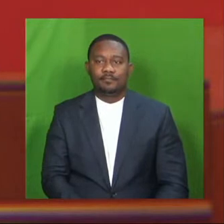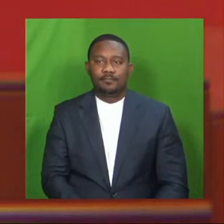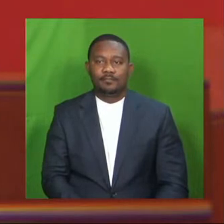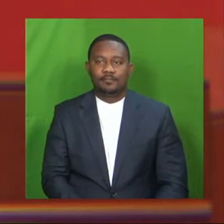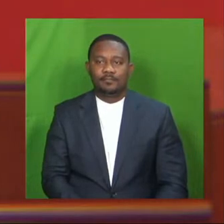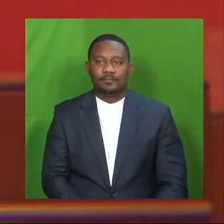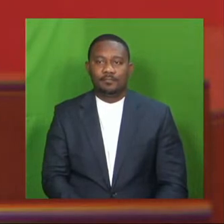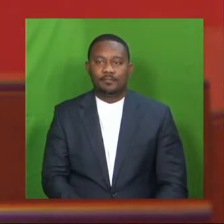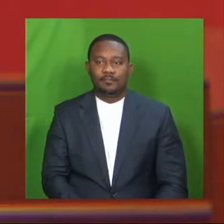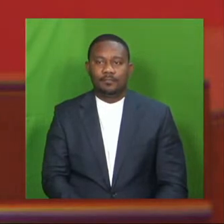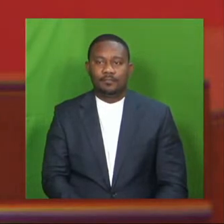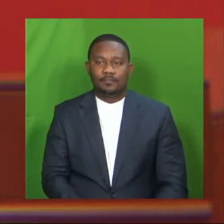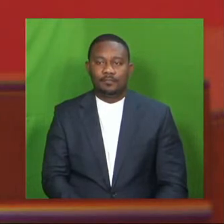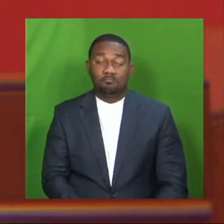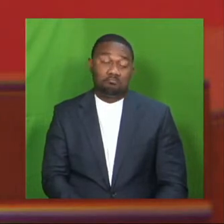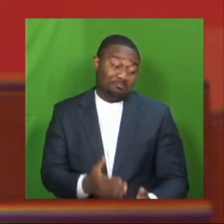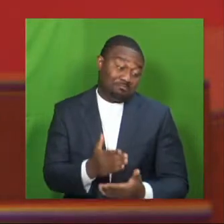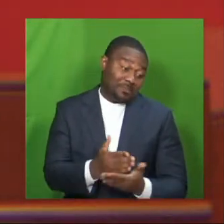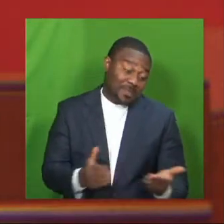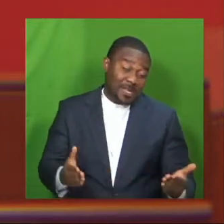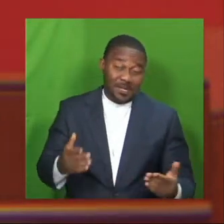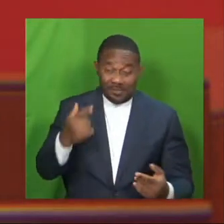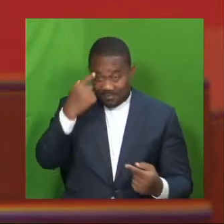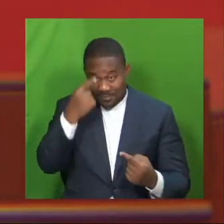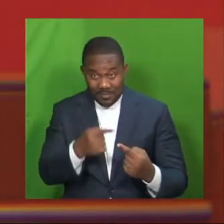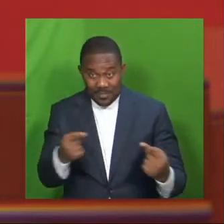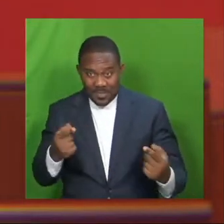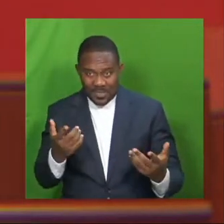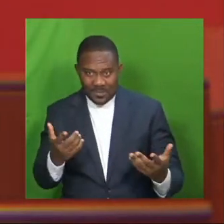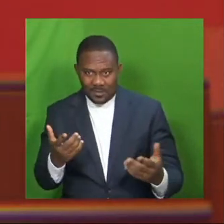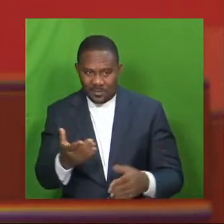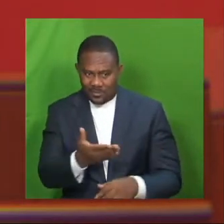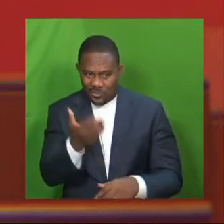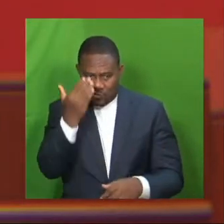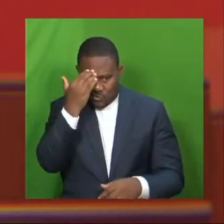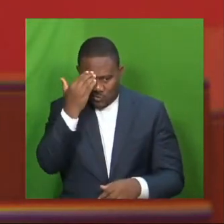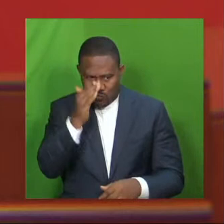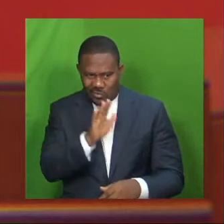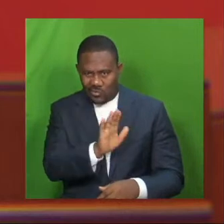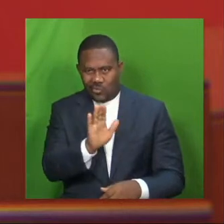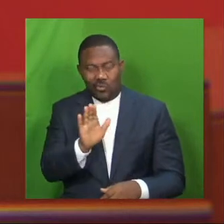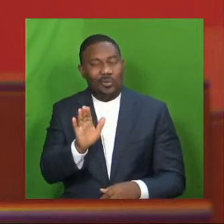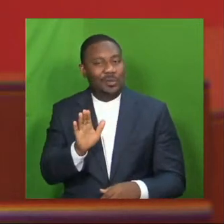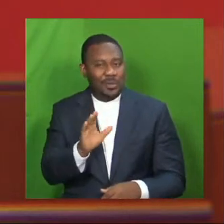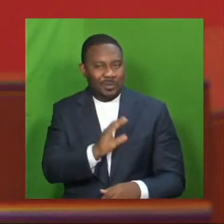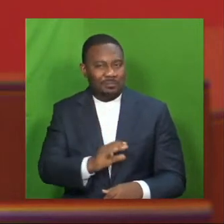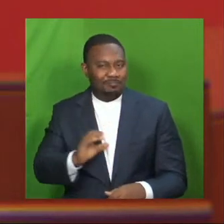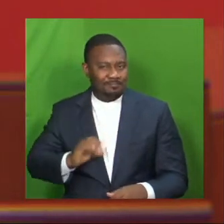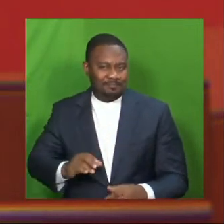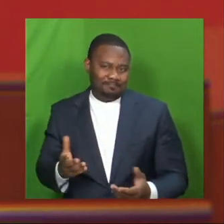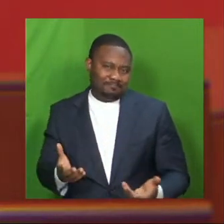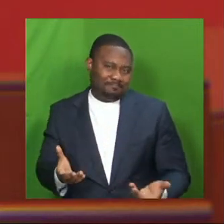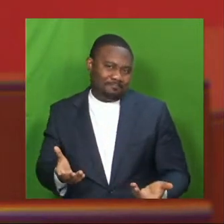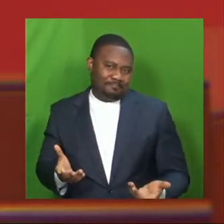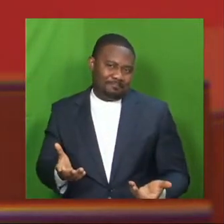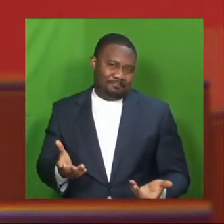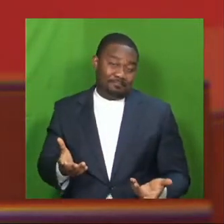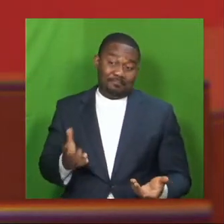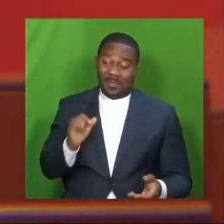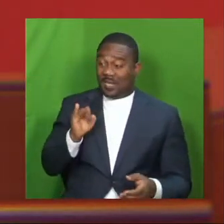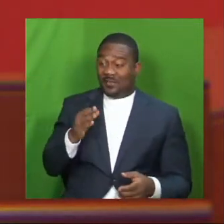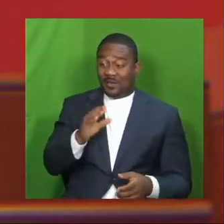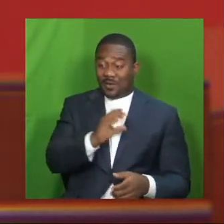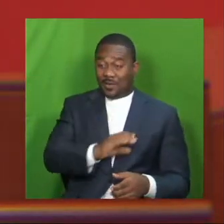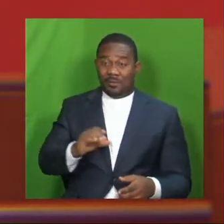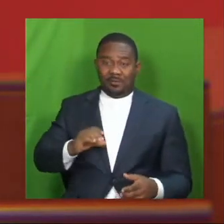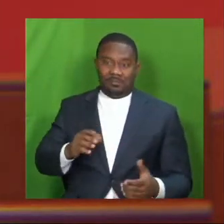Now some of you disagree. You know your committees. If the committee goes to say that